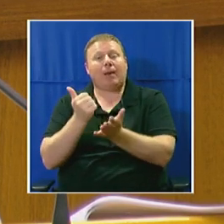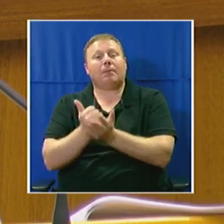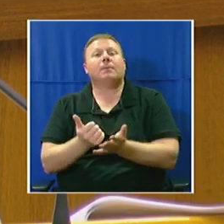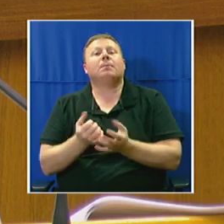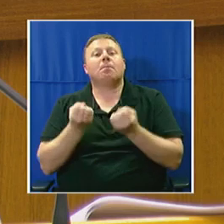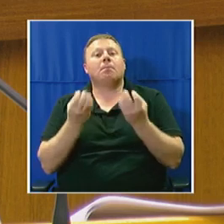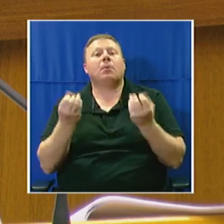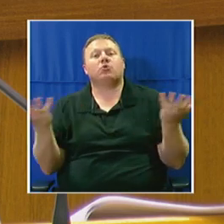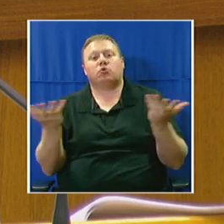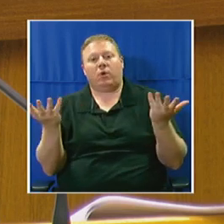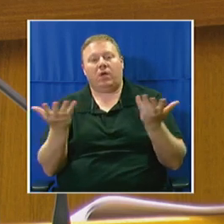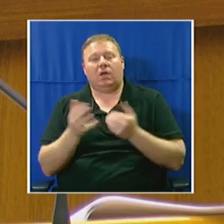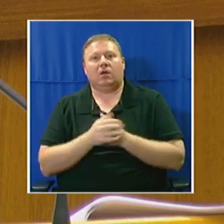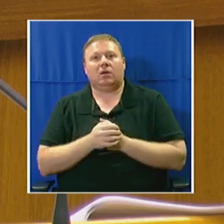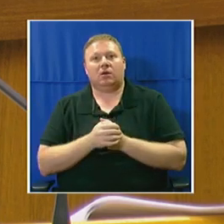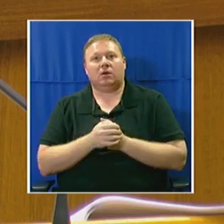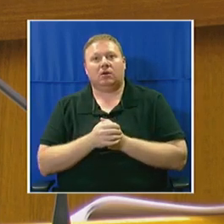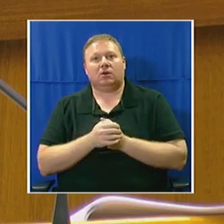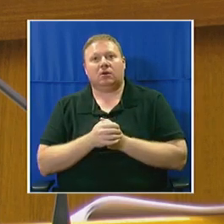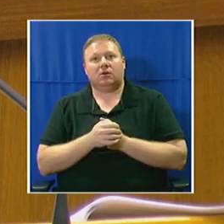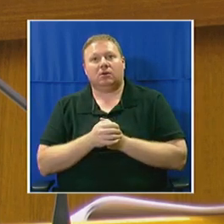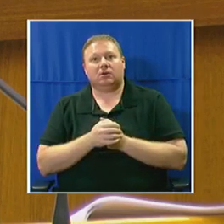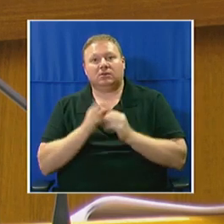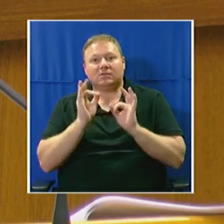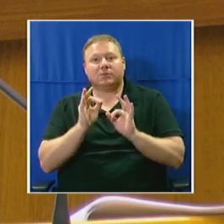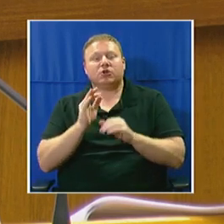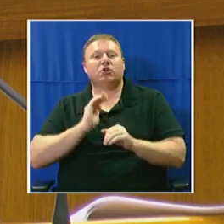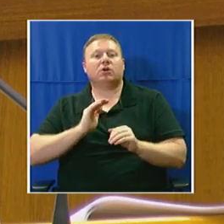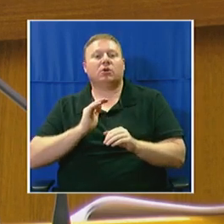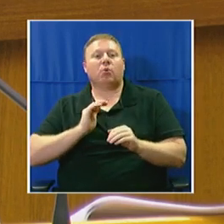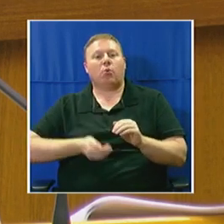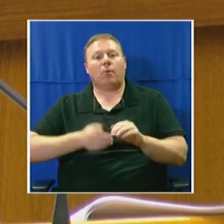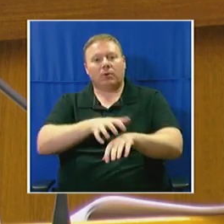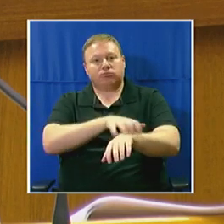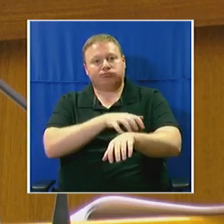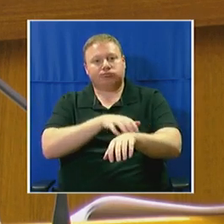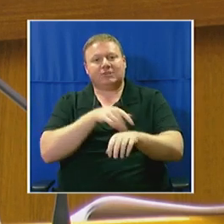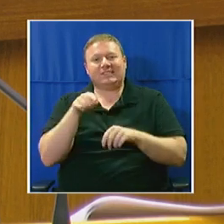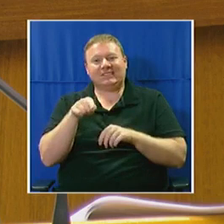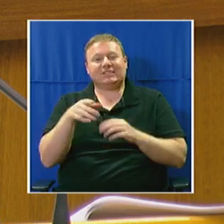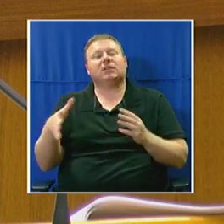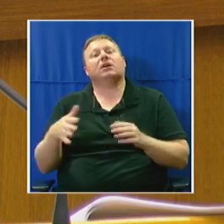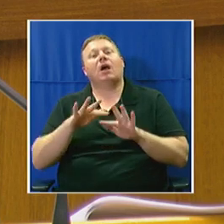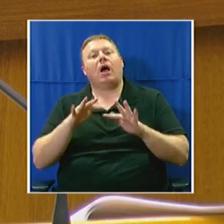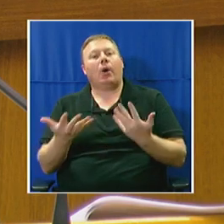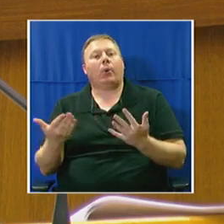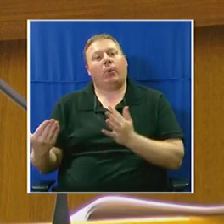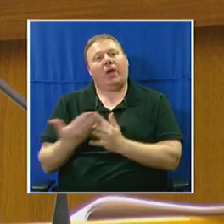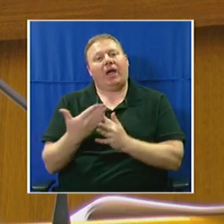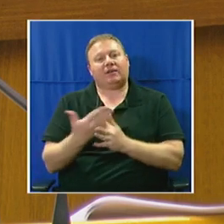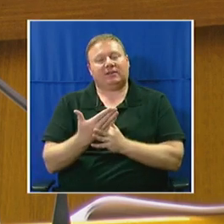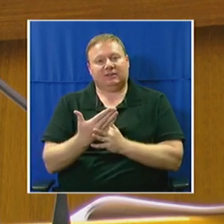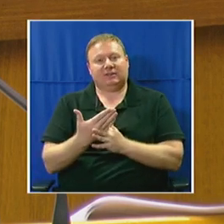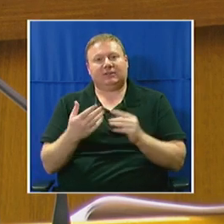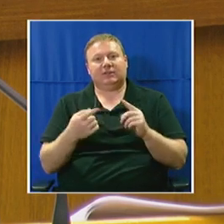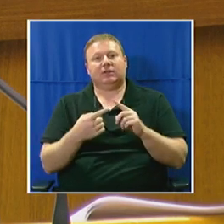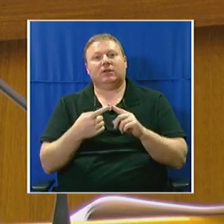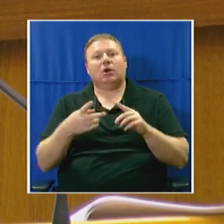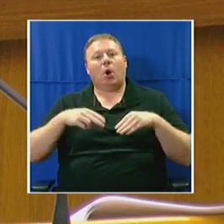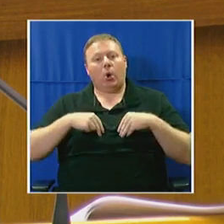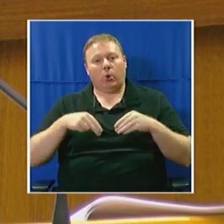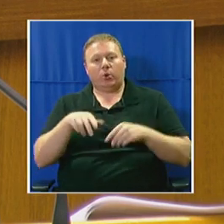improving the lives of women especially rural women is in access to and ownership of land